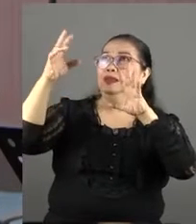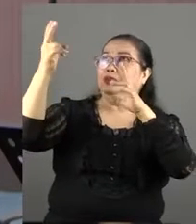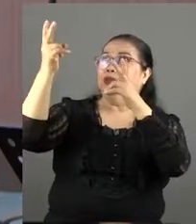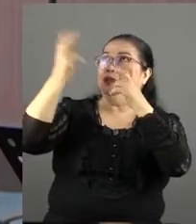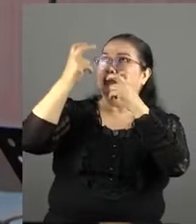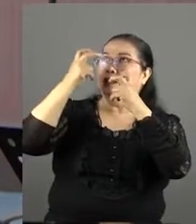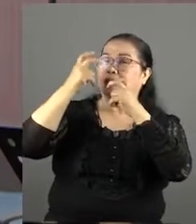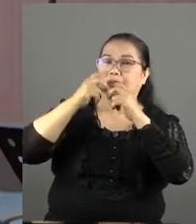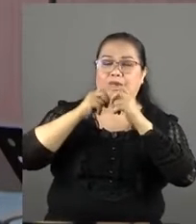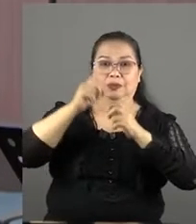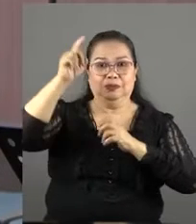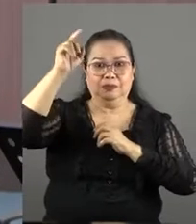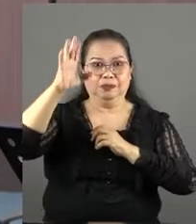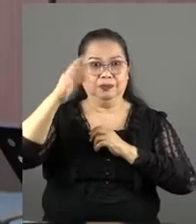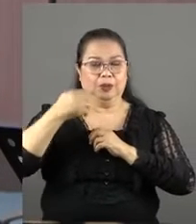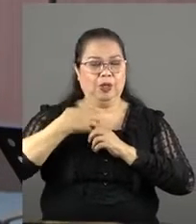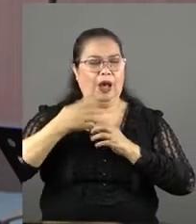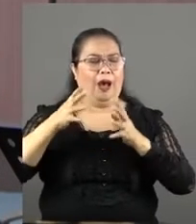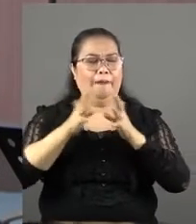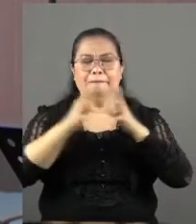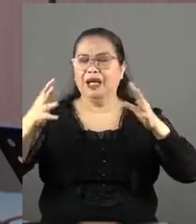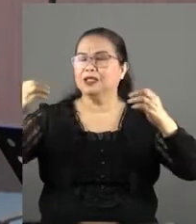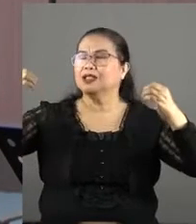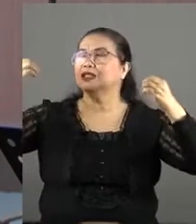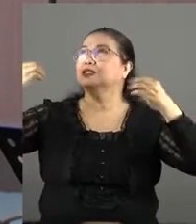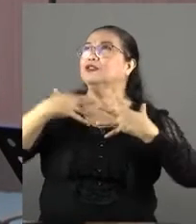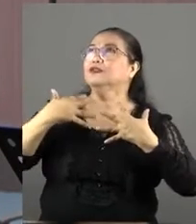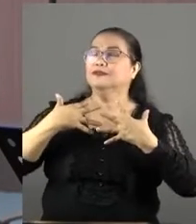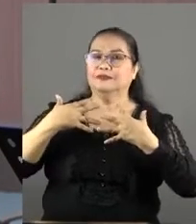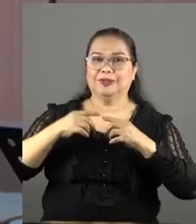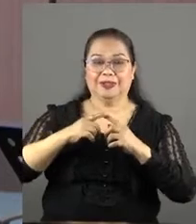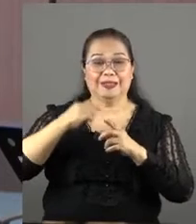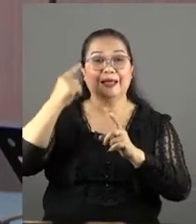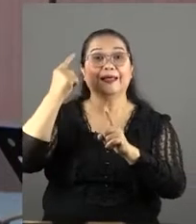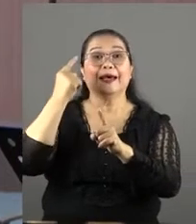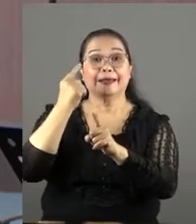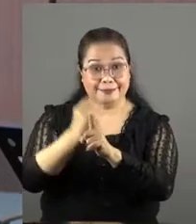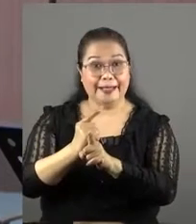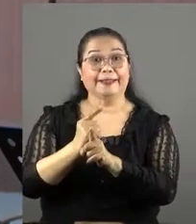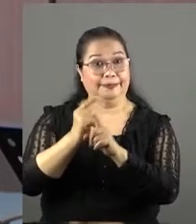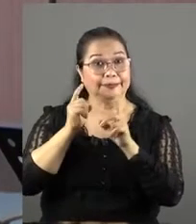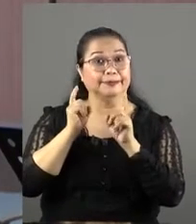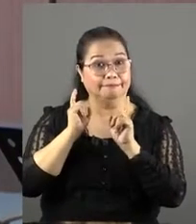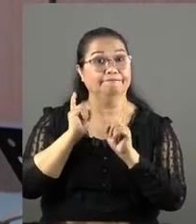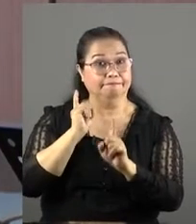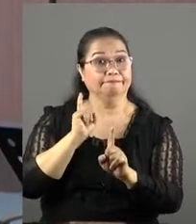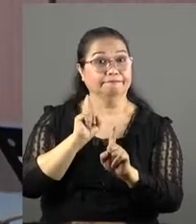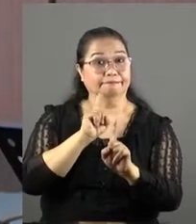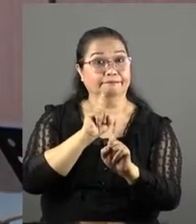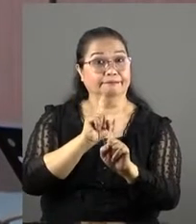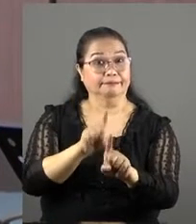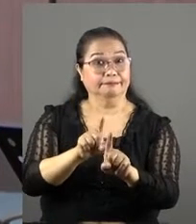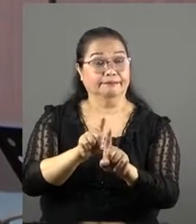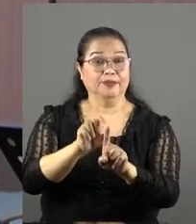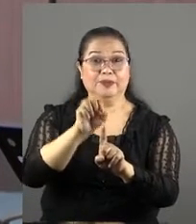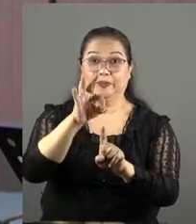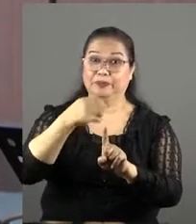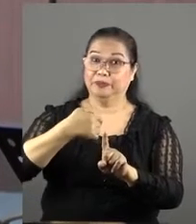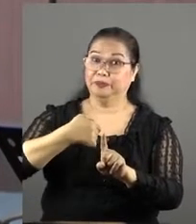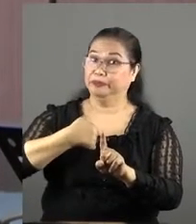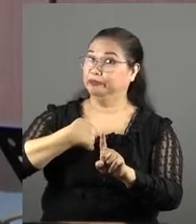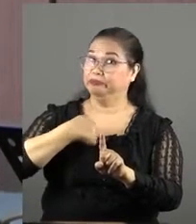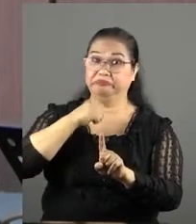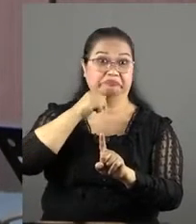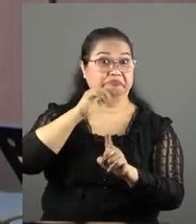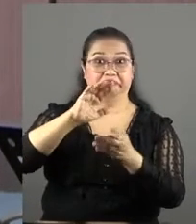listen. It evokes too much fear. That's the right response. If I don't have forgiveness in Christ, I